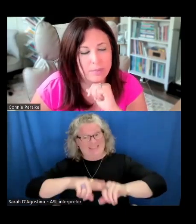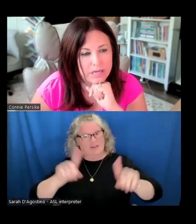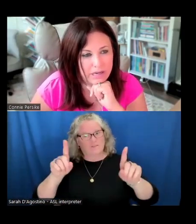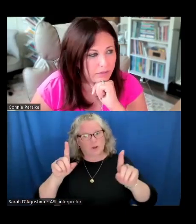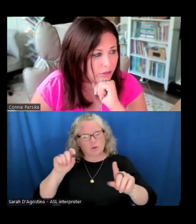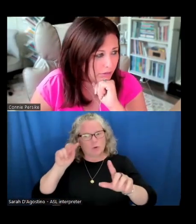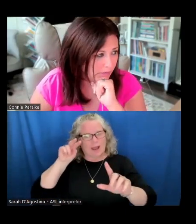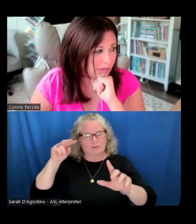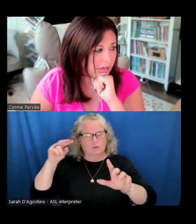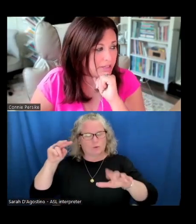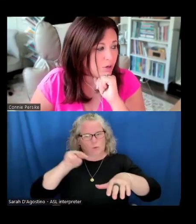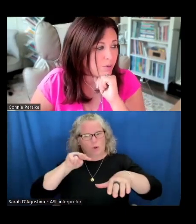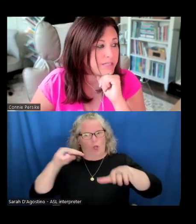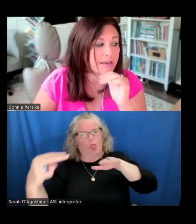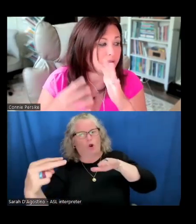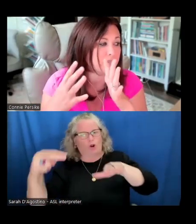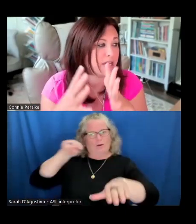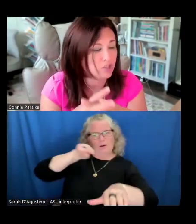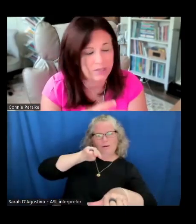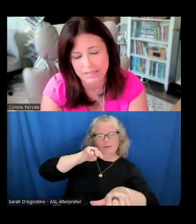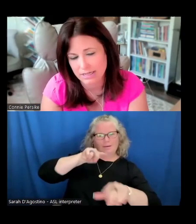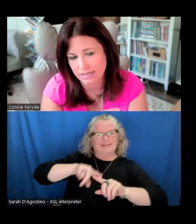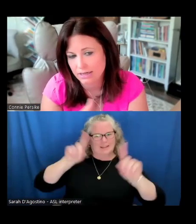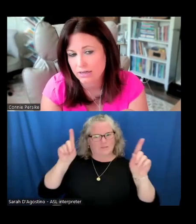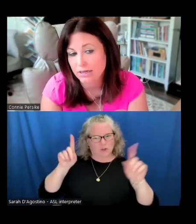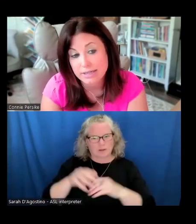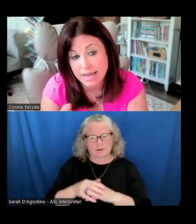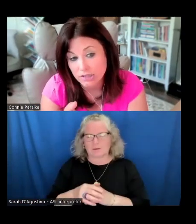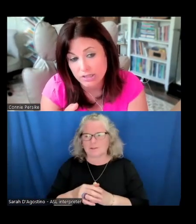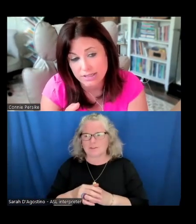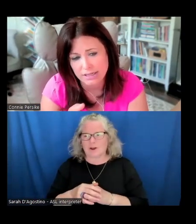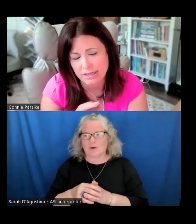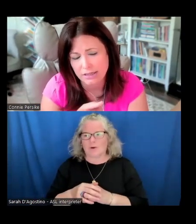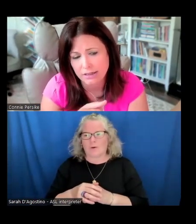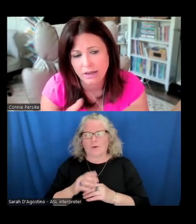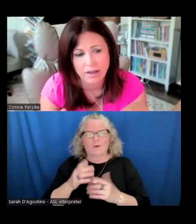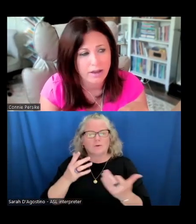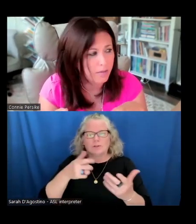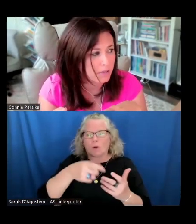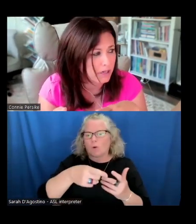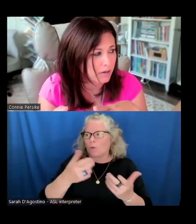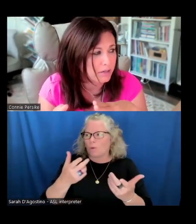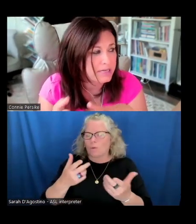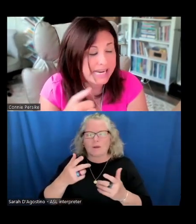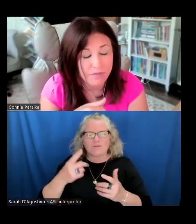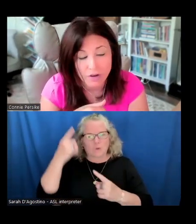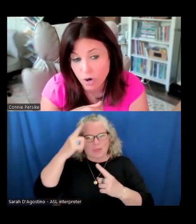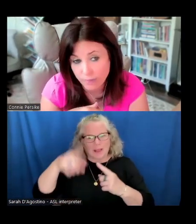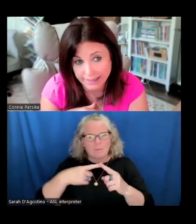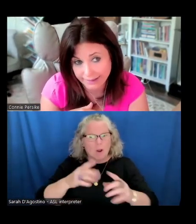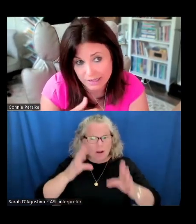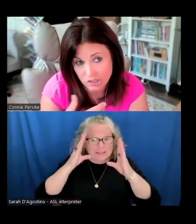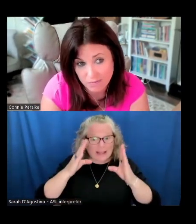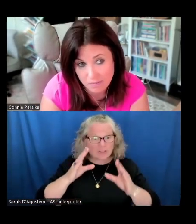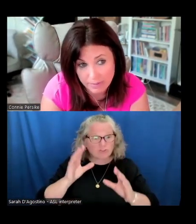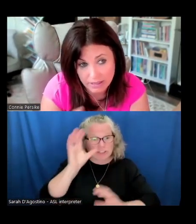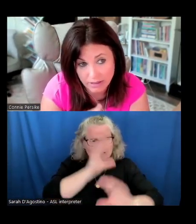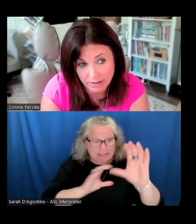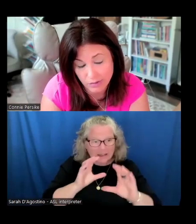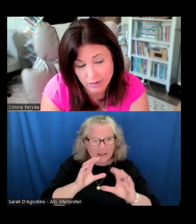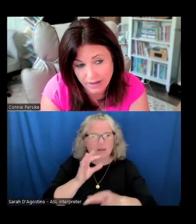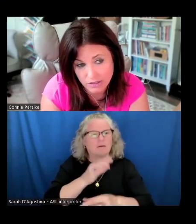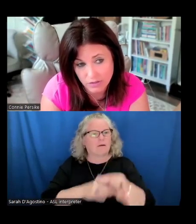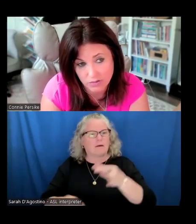viewing a behavior. And so instead of attention seeking, connection seeking, need for co-regulation.